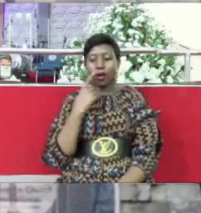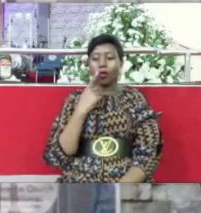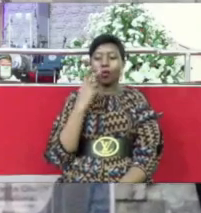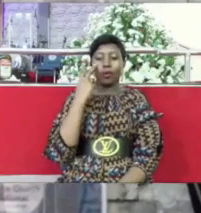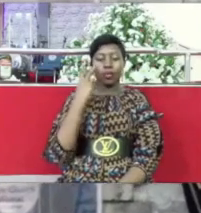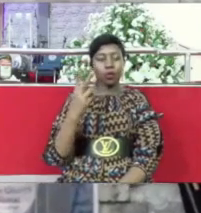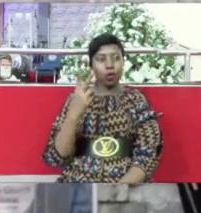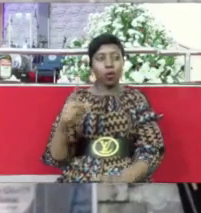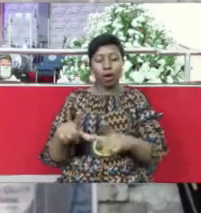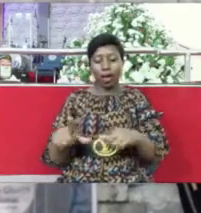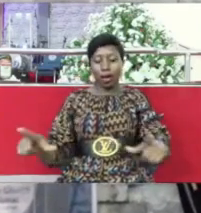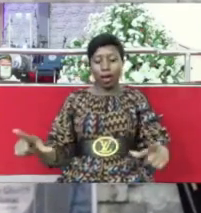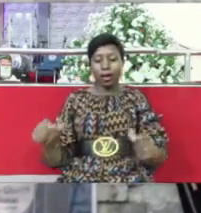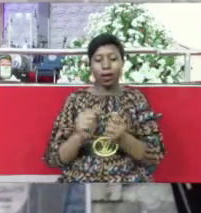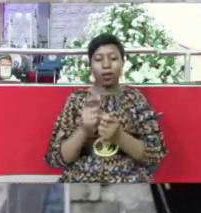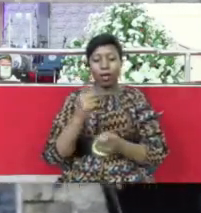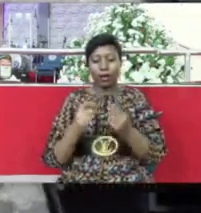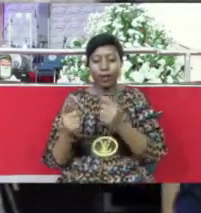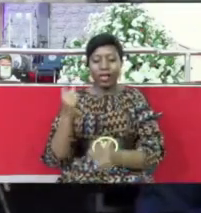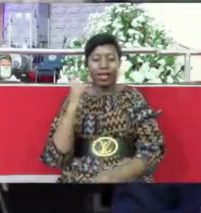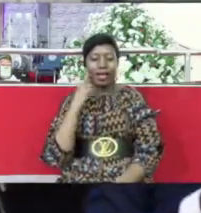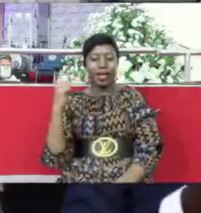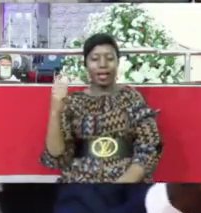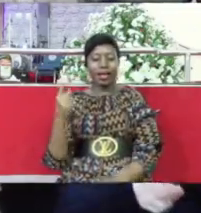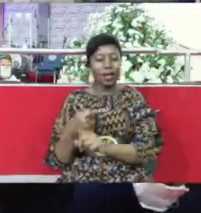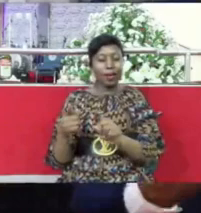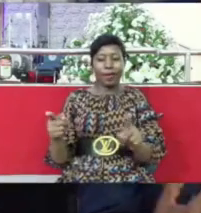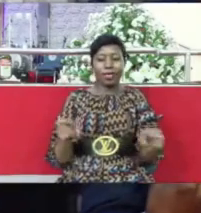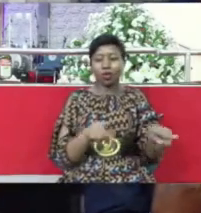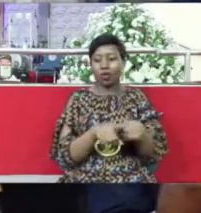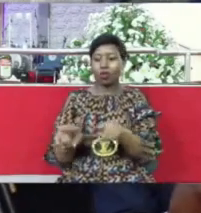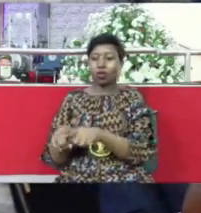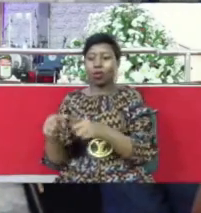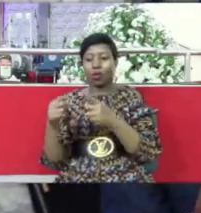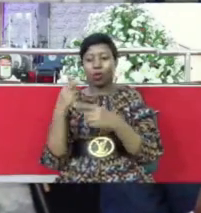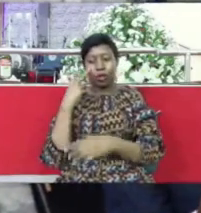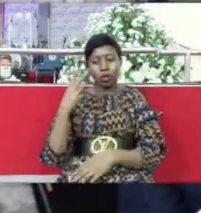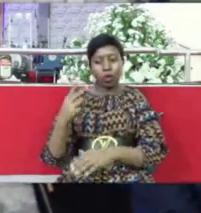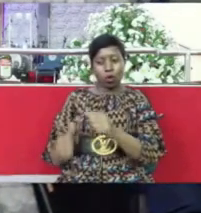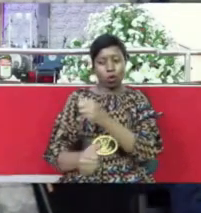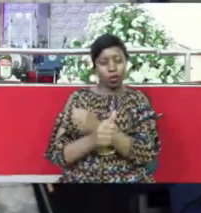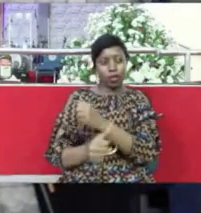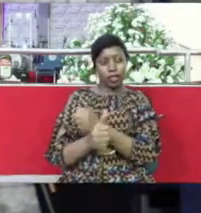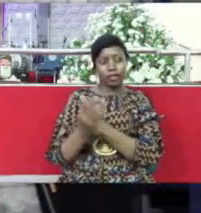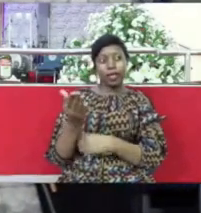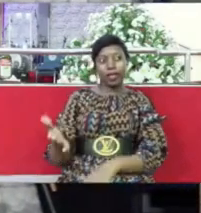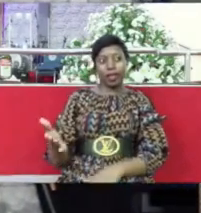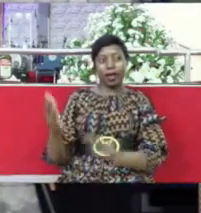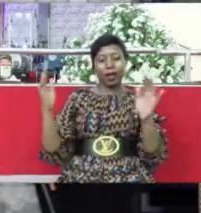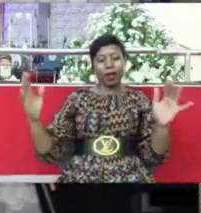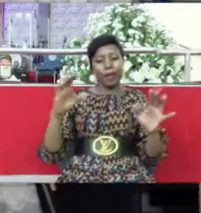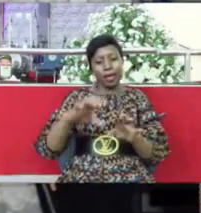giants there. Na pia kuna majitu pale. And we saw ourselves na tukajiona sisi as grasshoppers kama panzi in